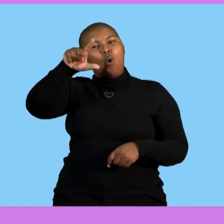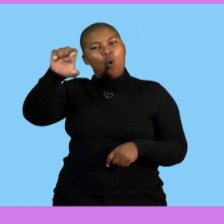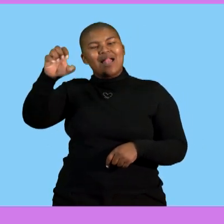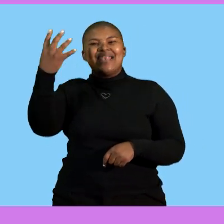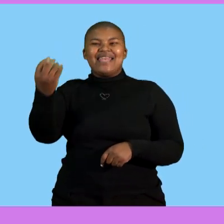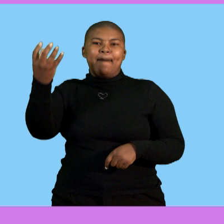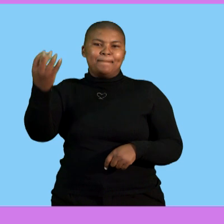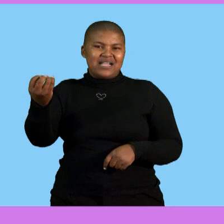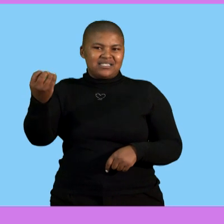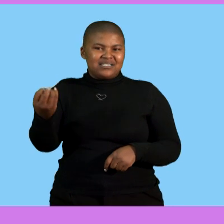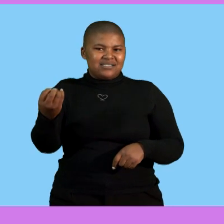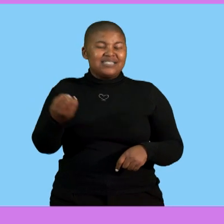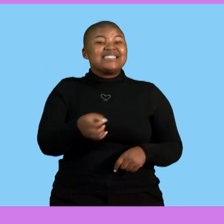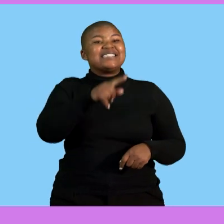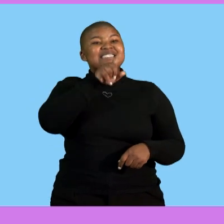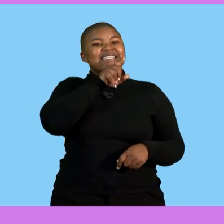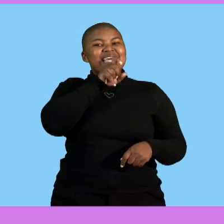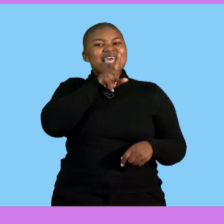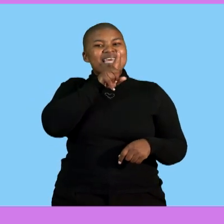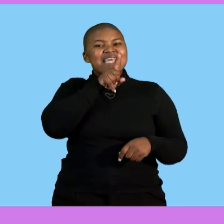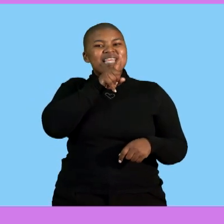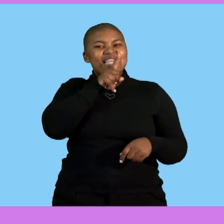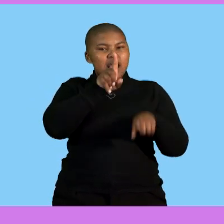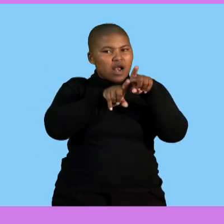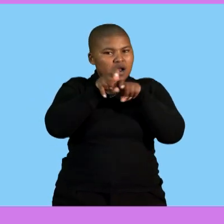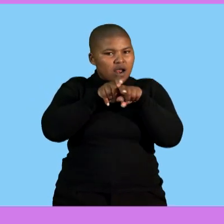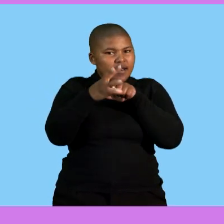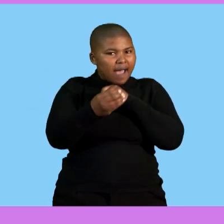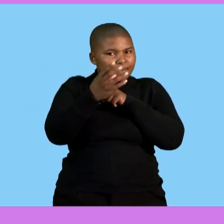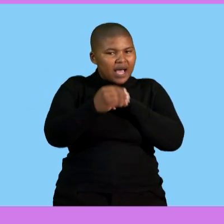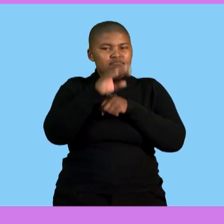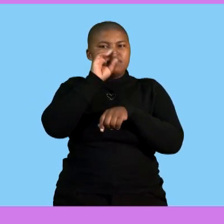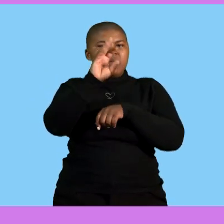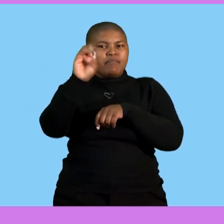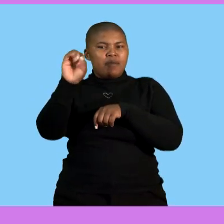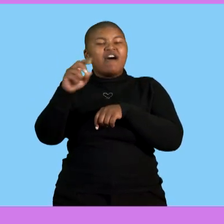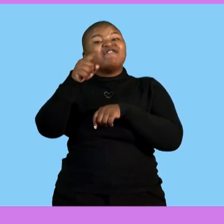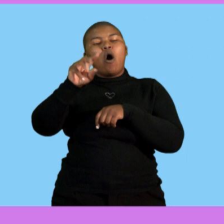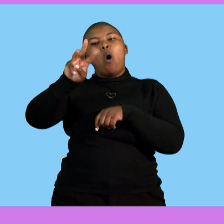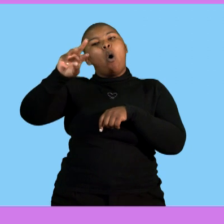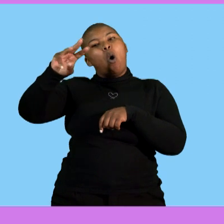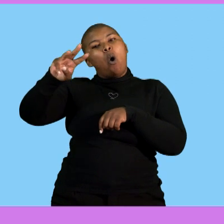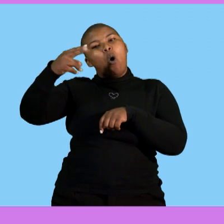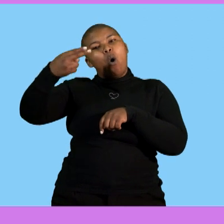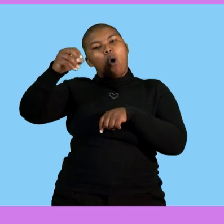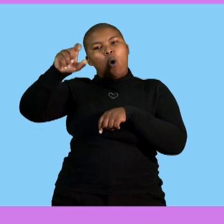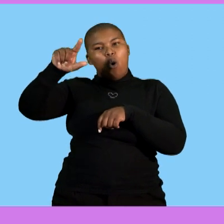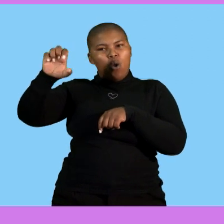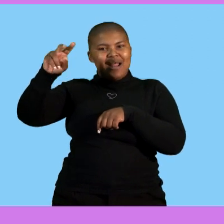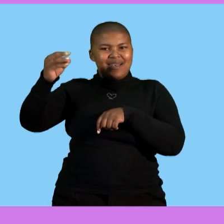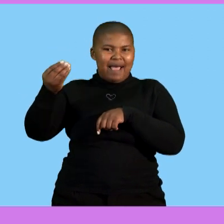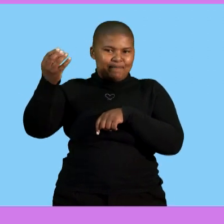whole numbers. The test marks are given in whole numbers. That's why it is